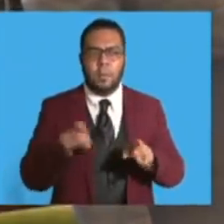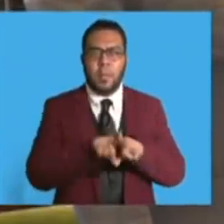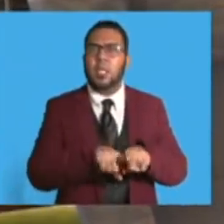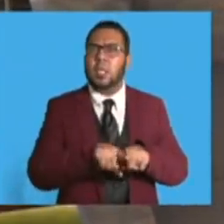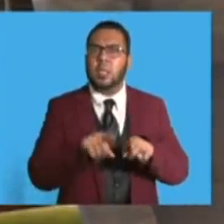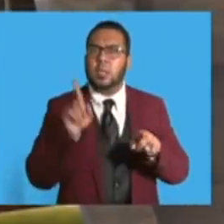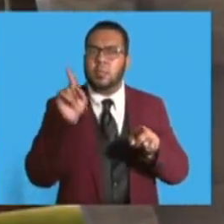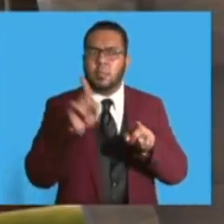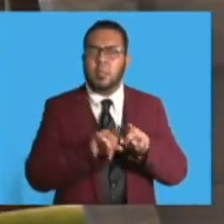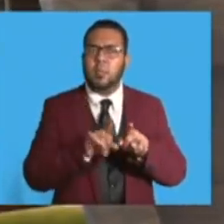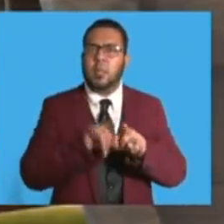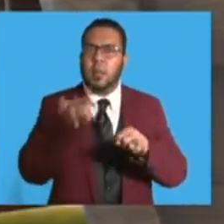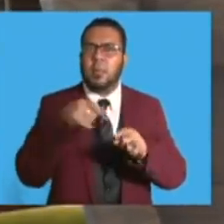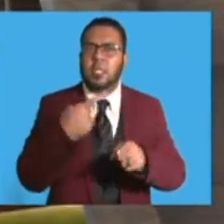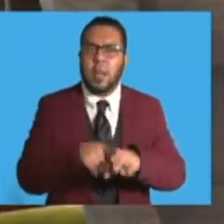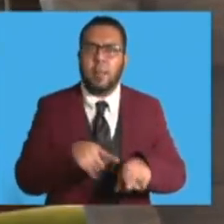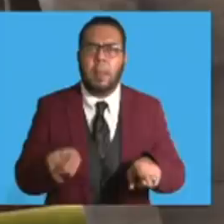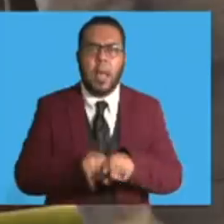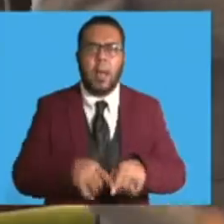as a monkey.